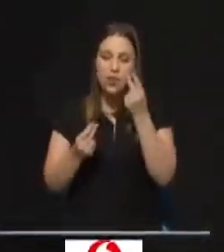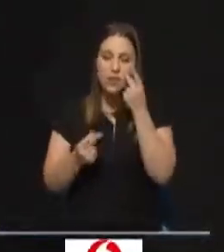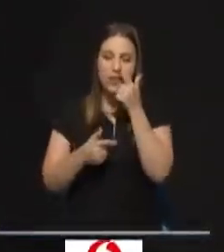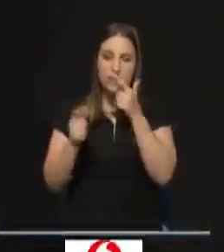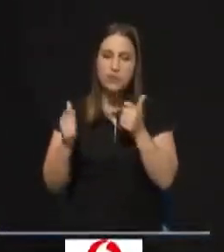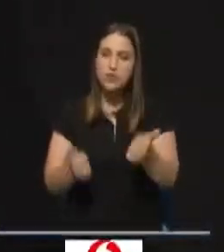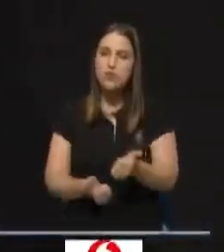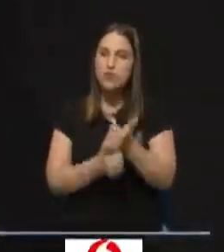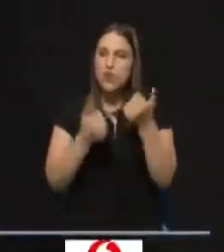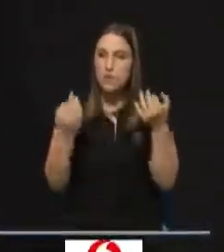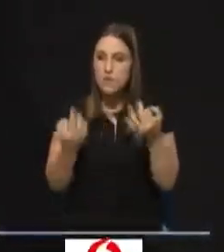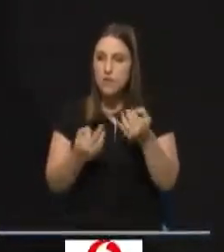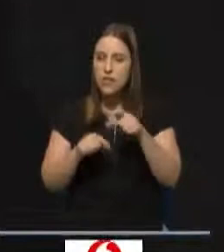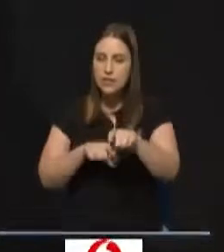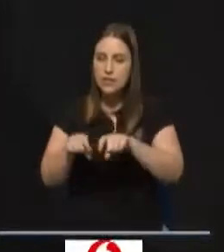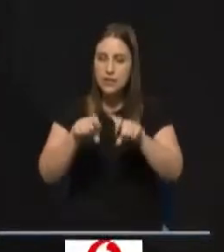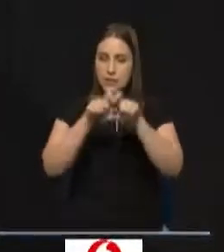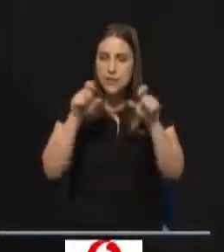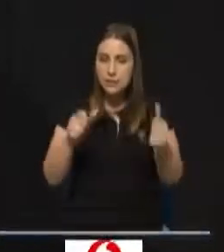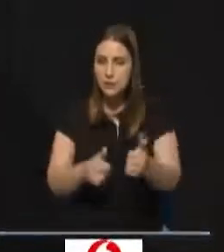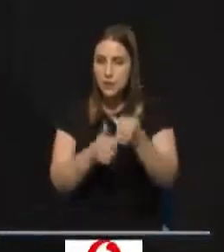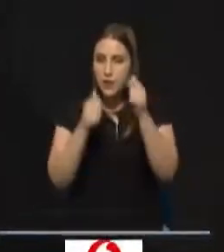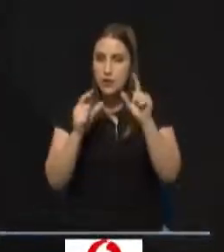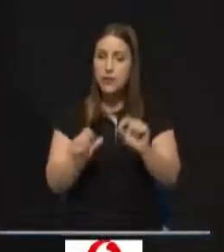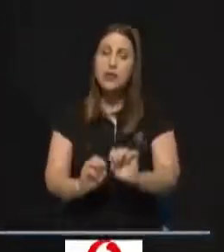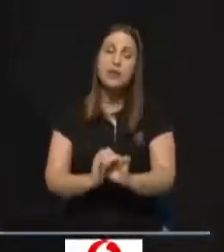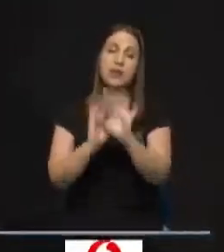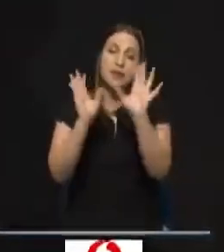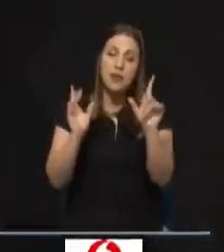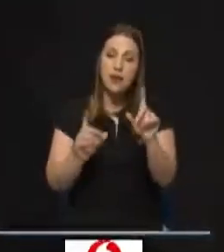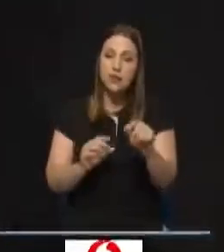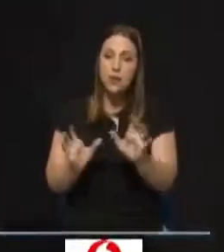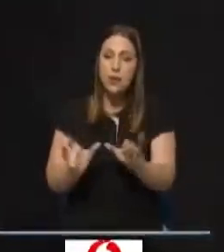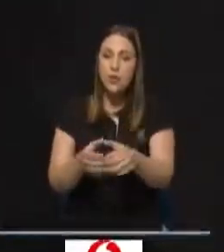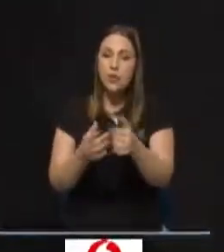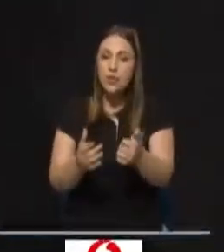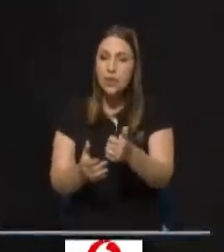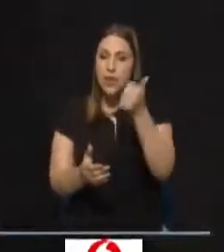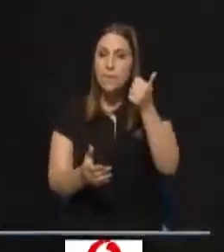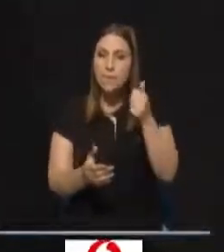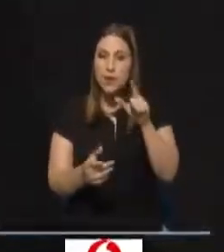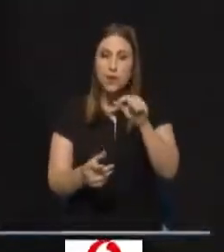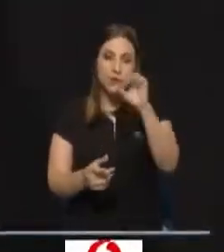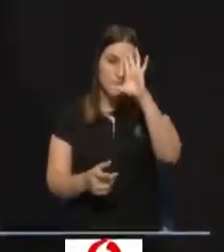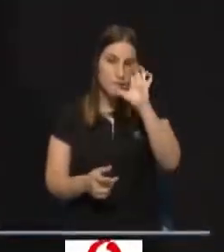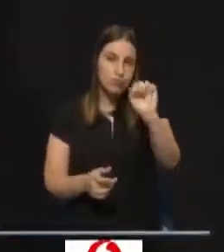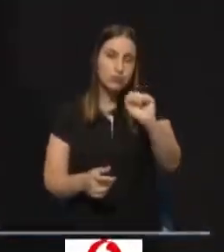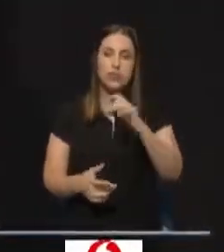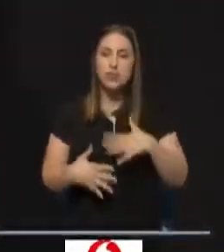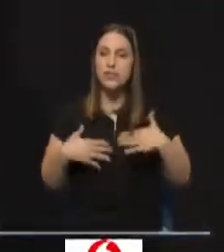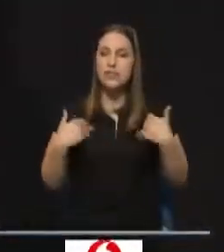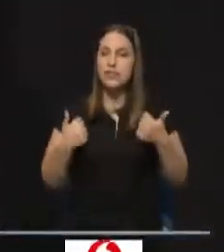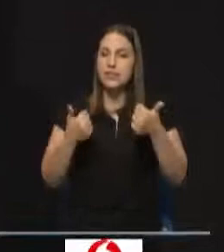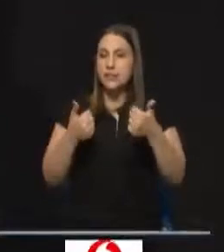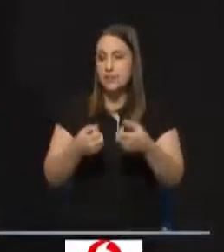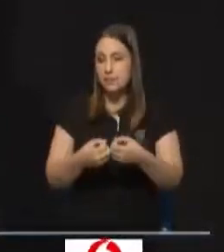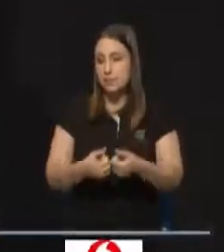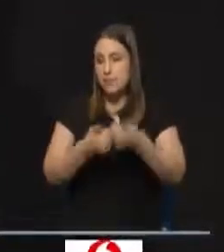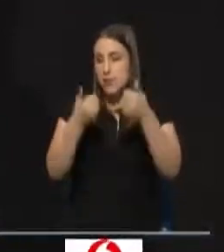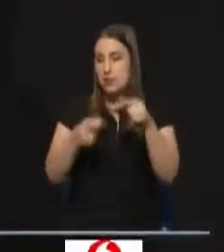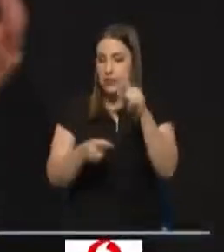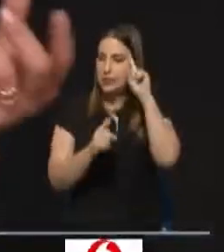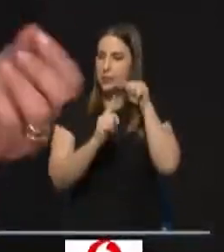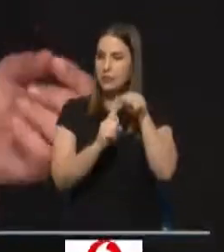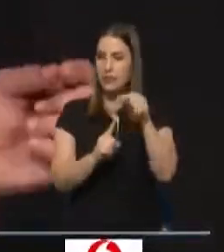if it improves the quality of people's lives and the quality of the companies and the communities and the states and their well-being.